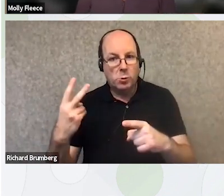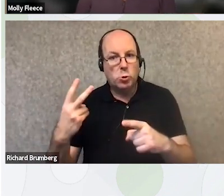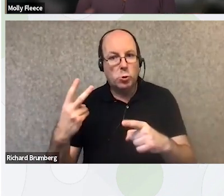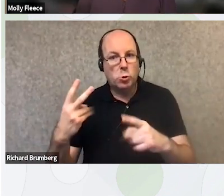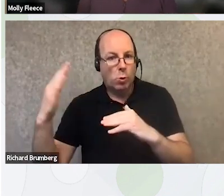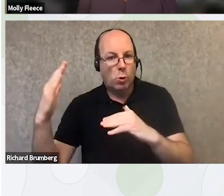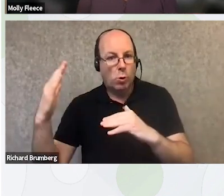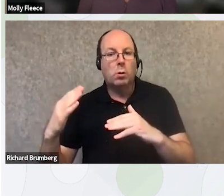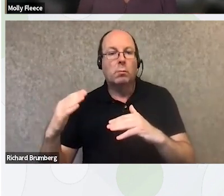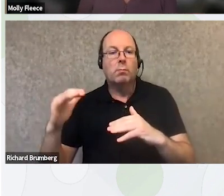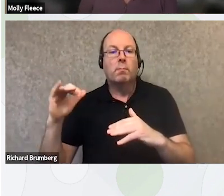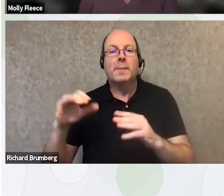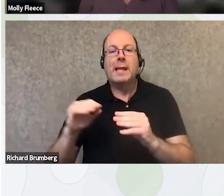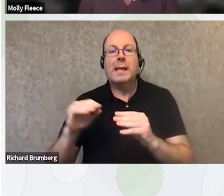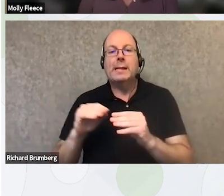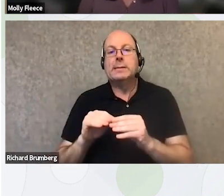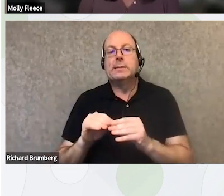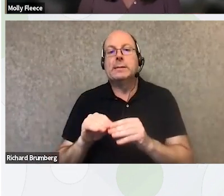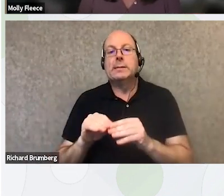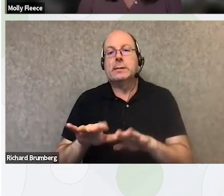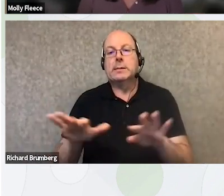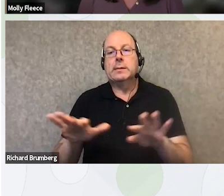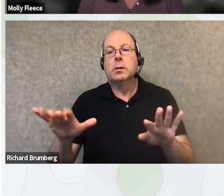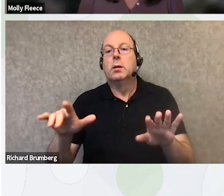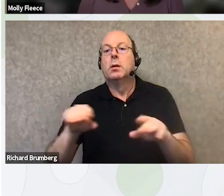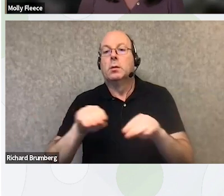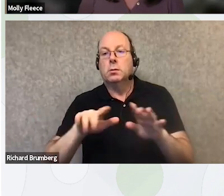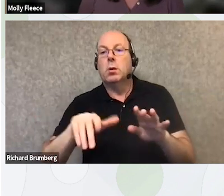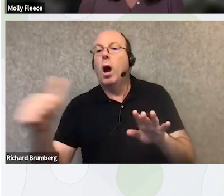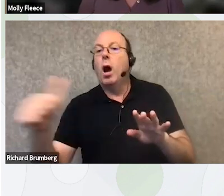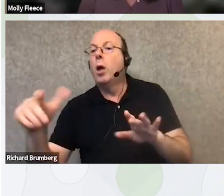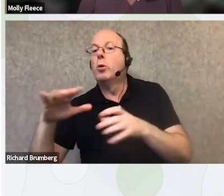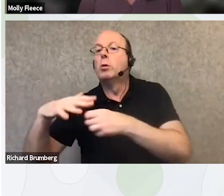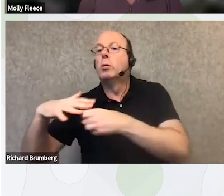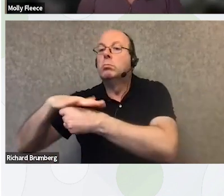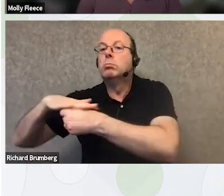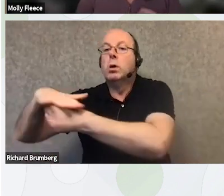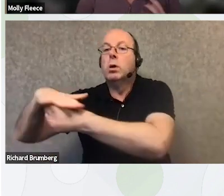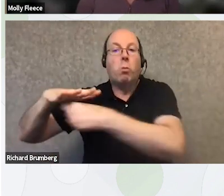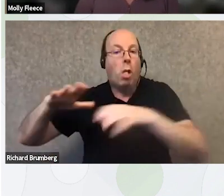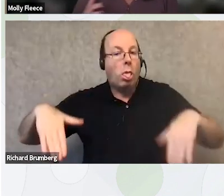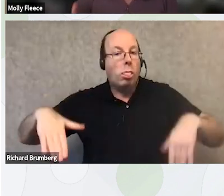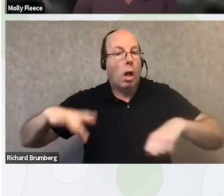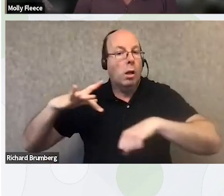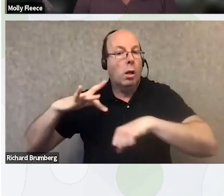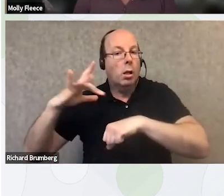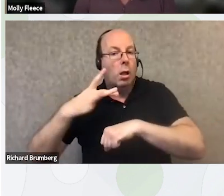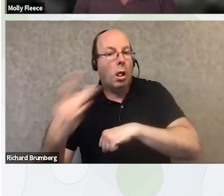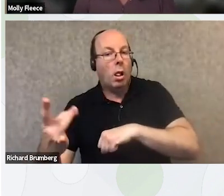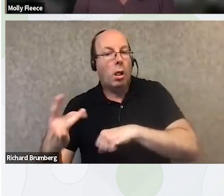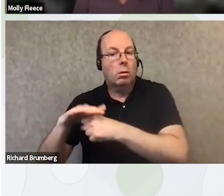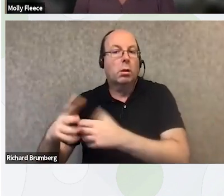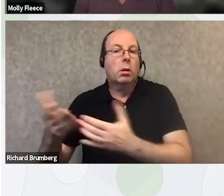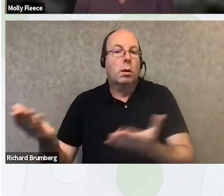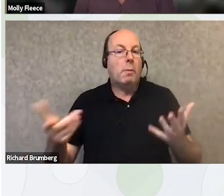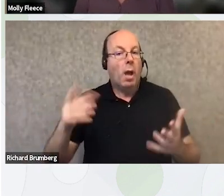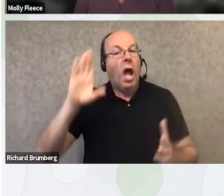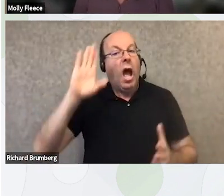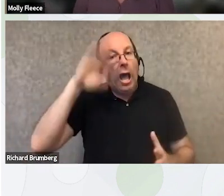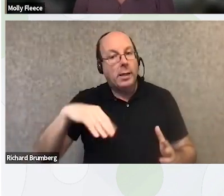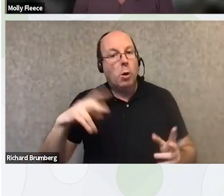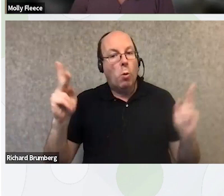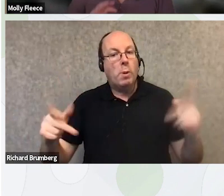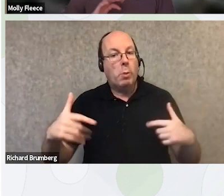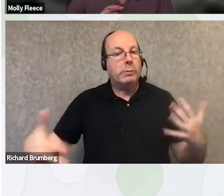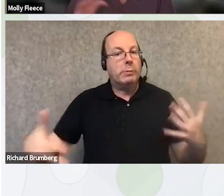expanding that even further to unaffected units or wards, depending on other factors like unavoidable mixing of residents, or if there are